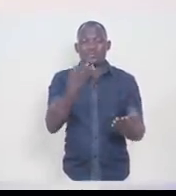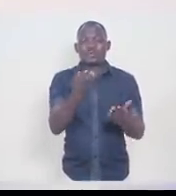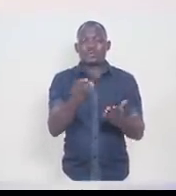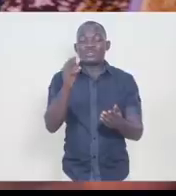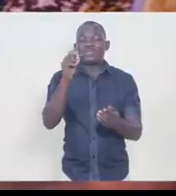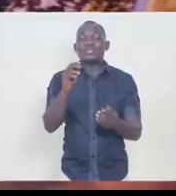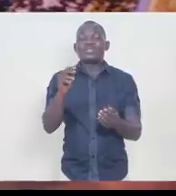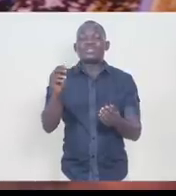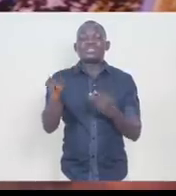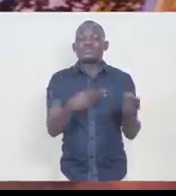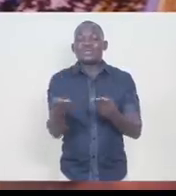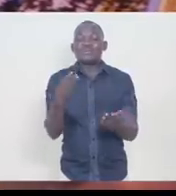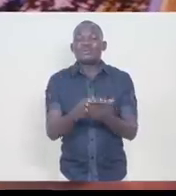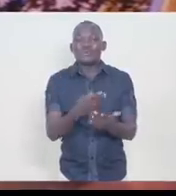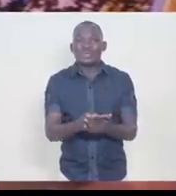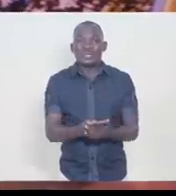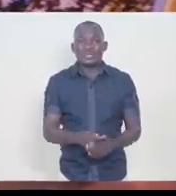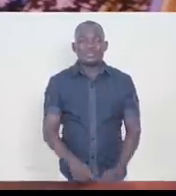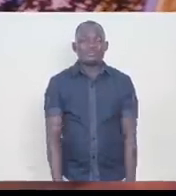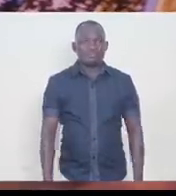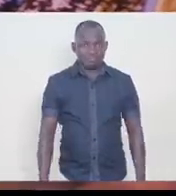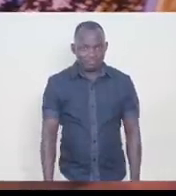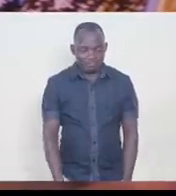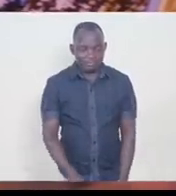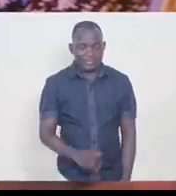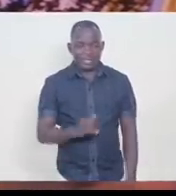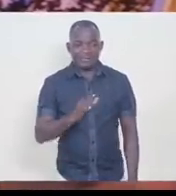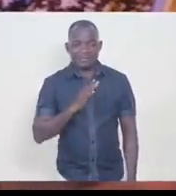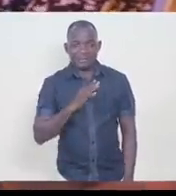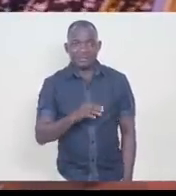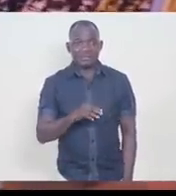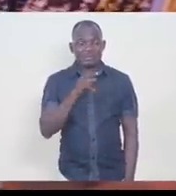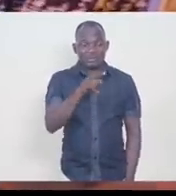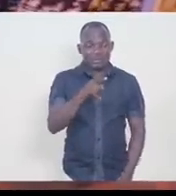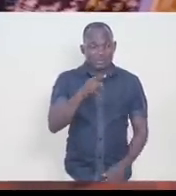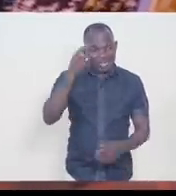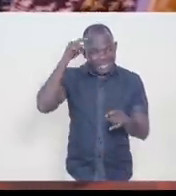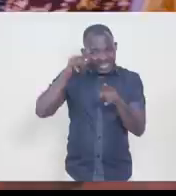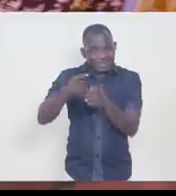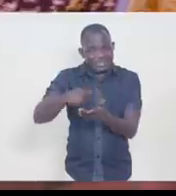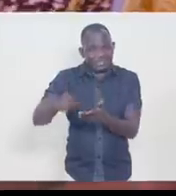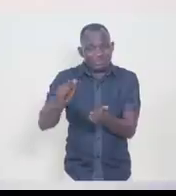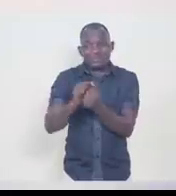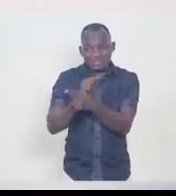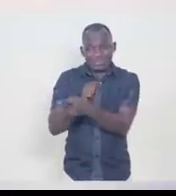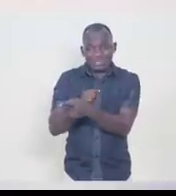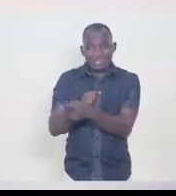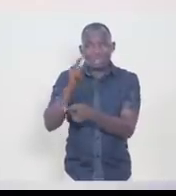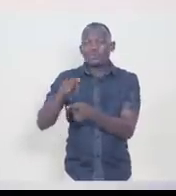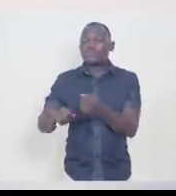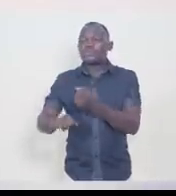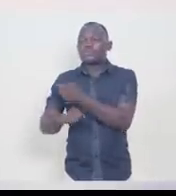stupid with it, Didi here will help you put it to good use. You will sign an undertaking that you